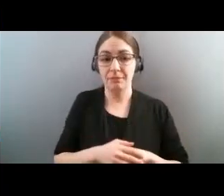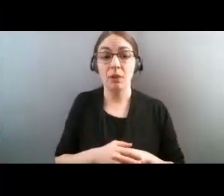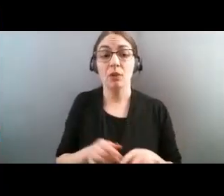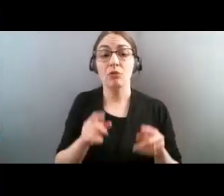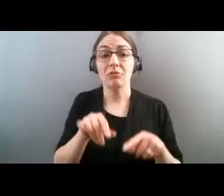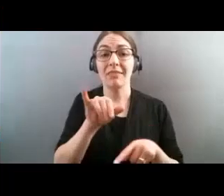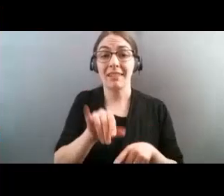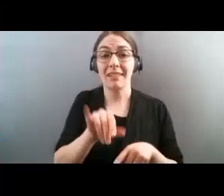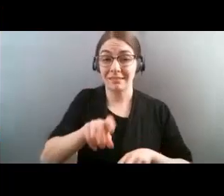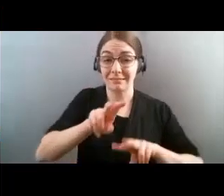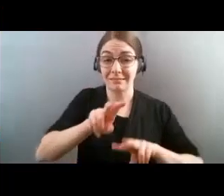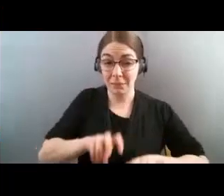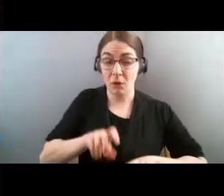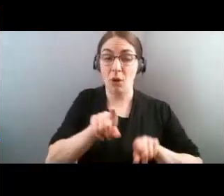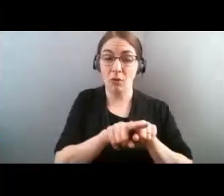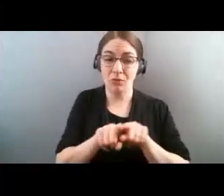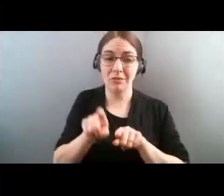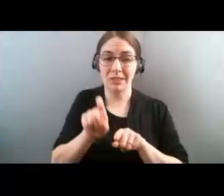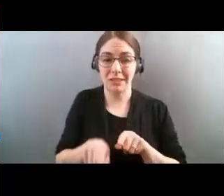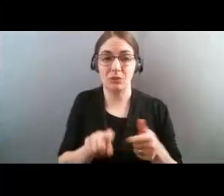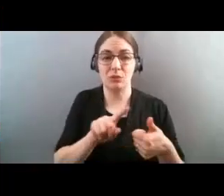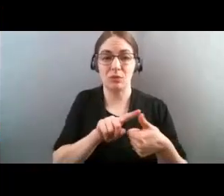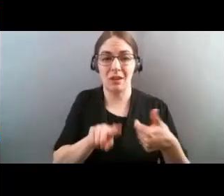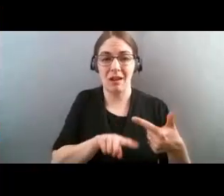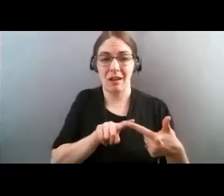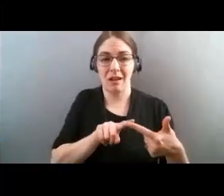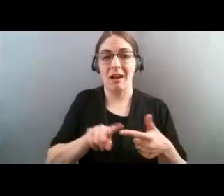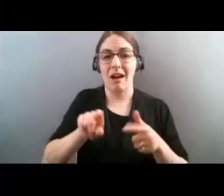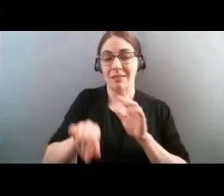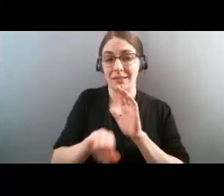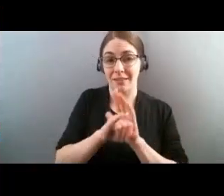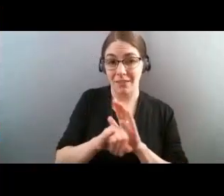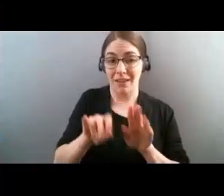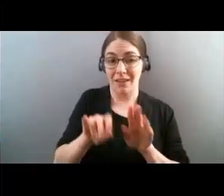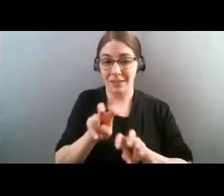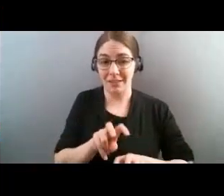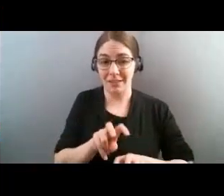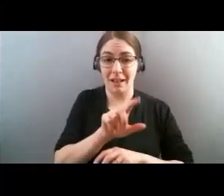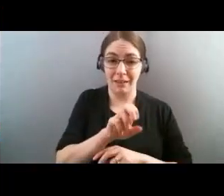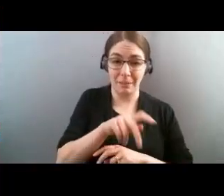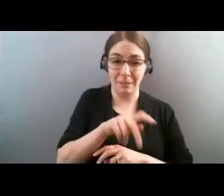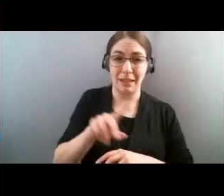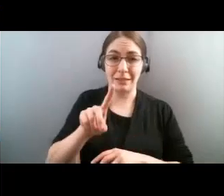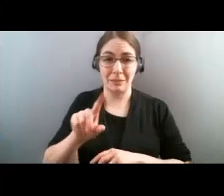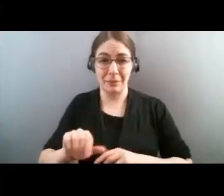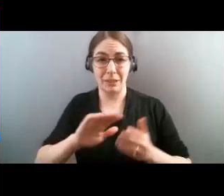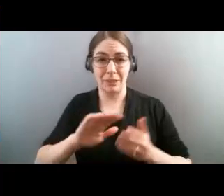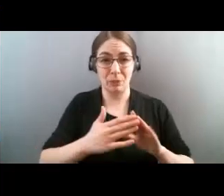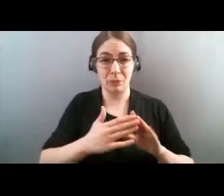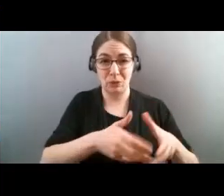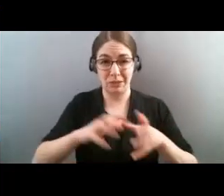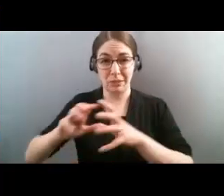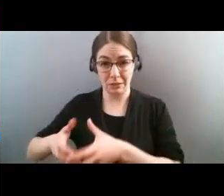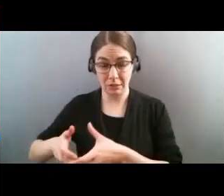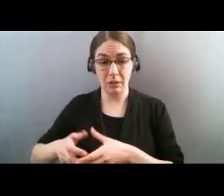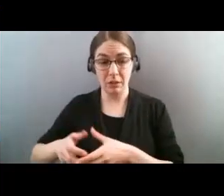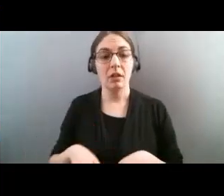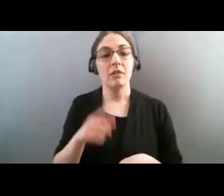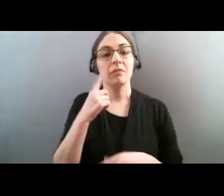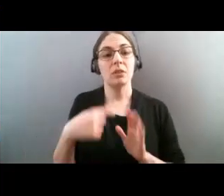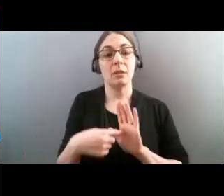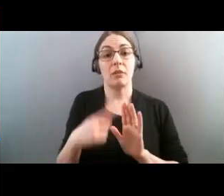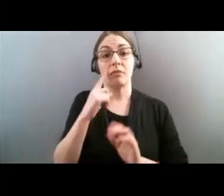assessment, identify and assess the LEP and disability communities. For example, for agency,